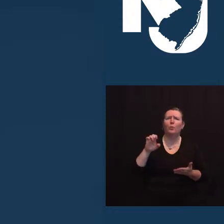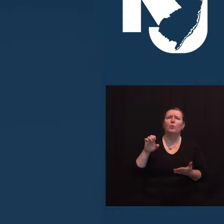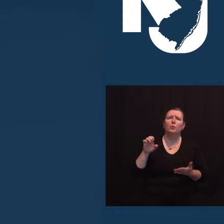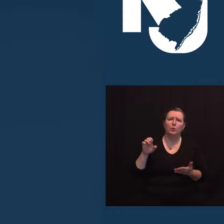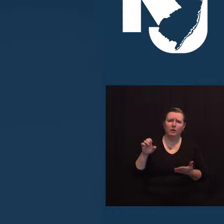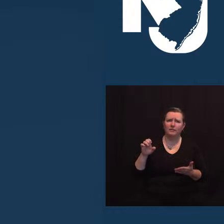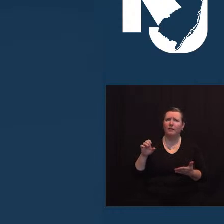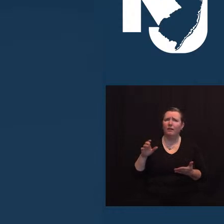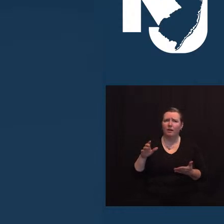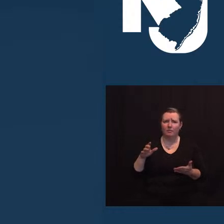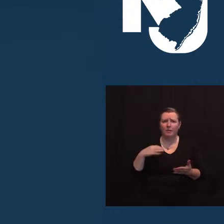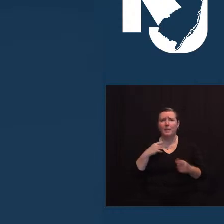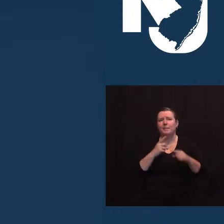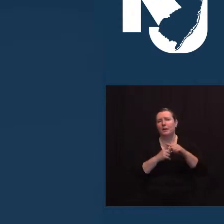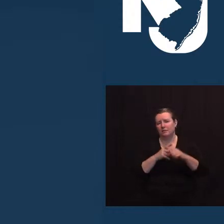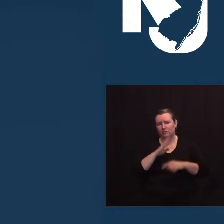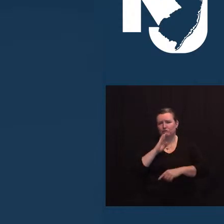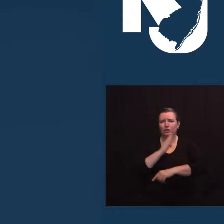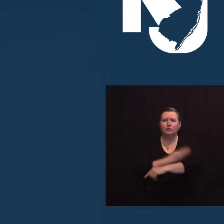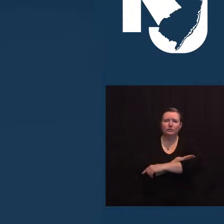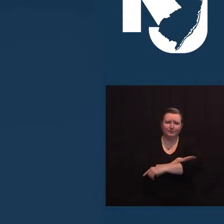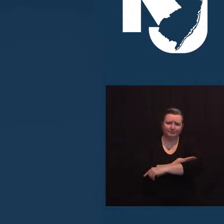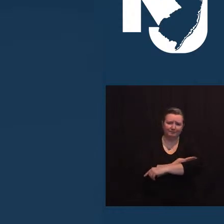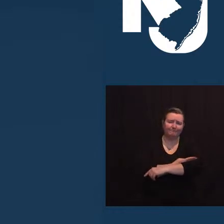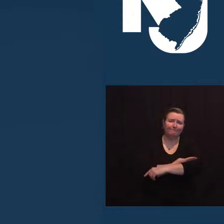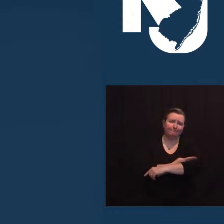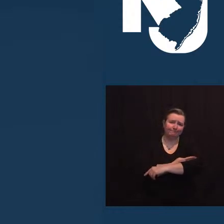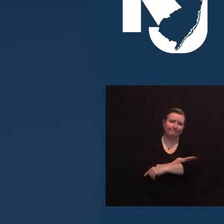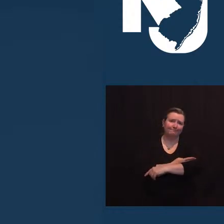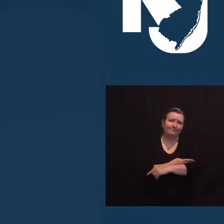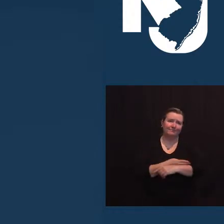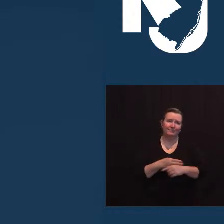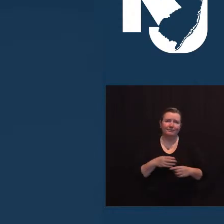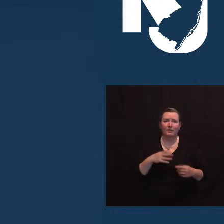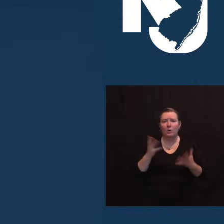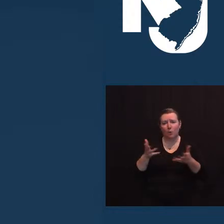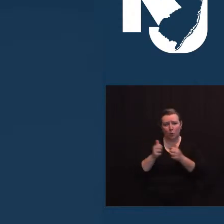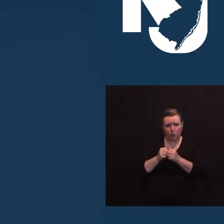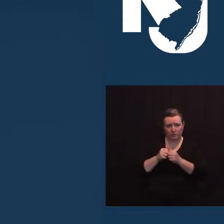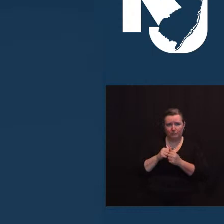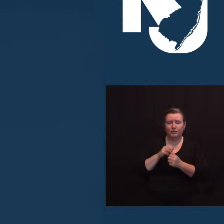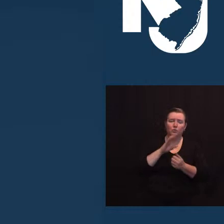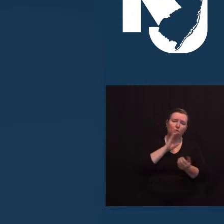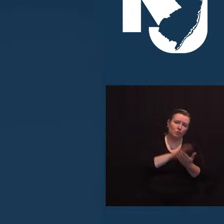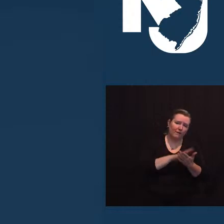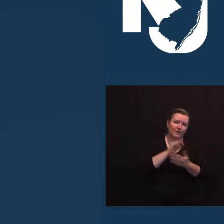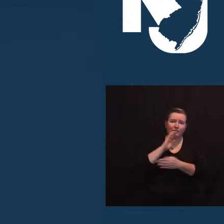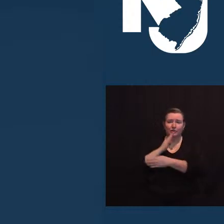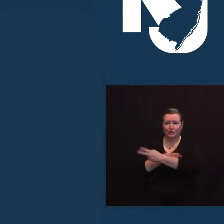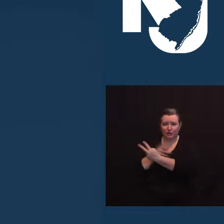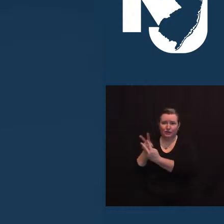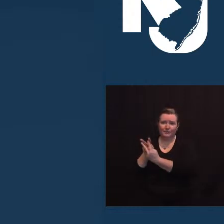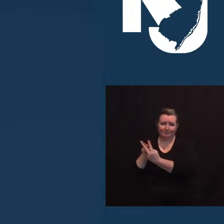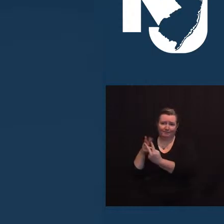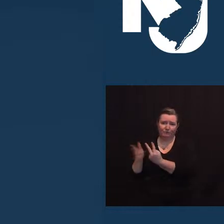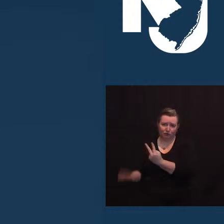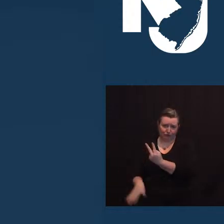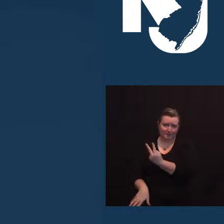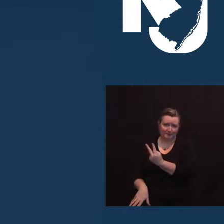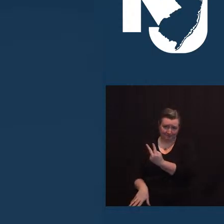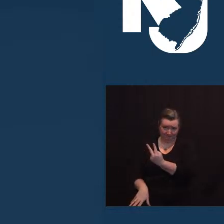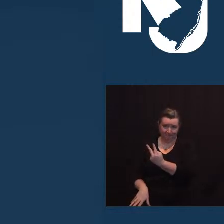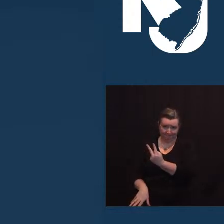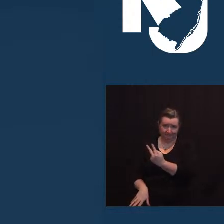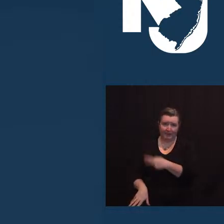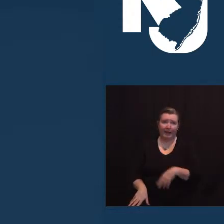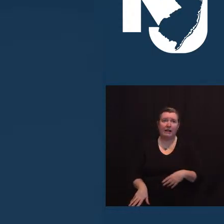his daughter, Lindsay, with whom I had the great honor of speaking on Monday as well as with Lindsay's mom, Jackie. Keep Lindsay in mind